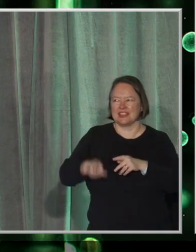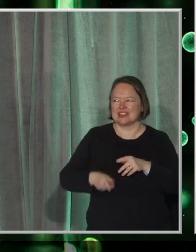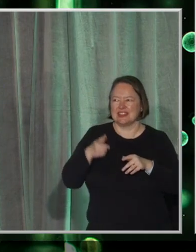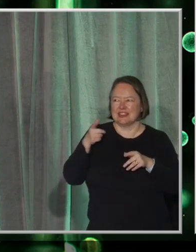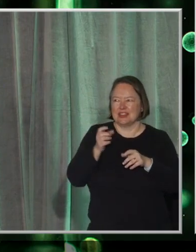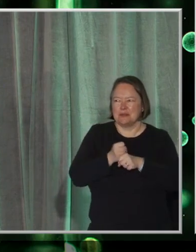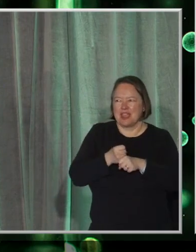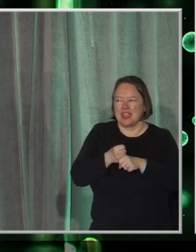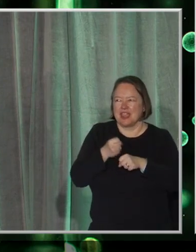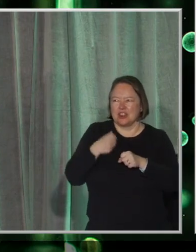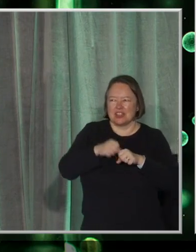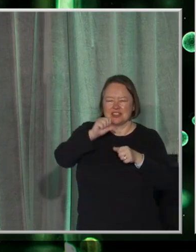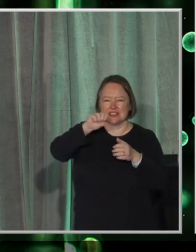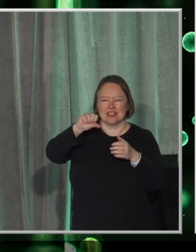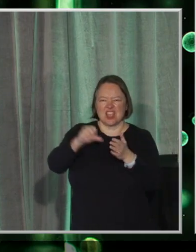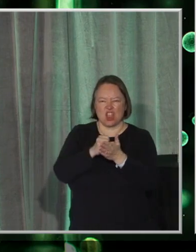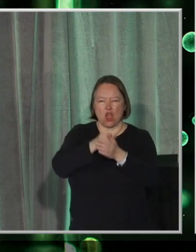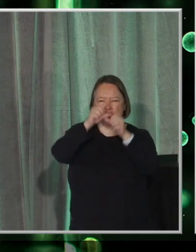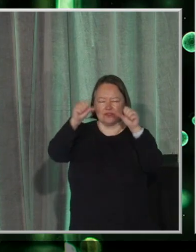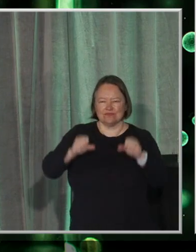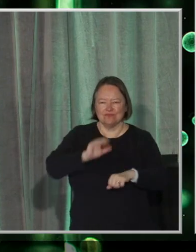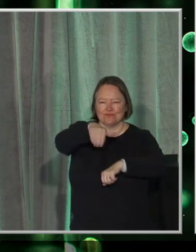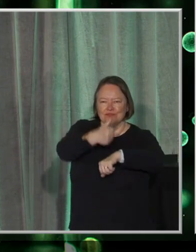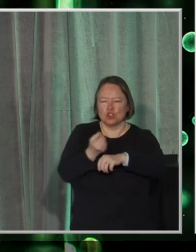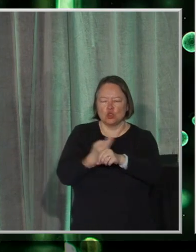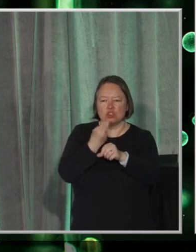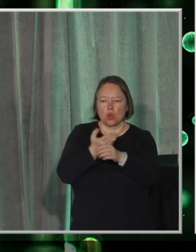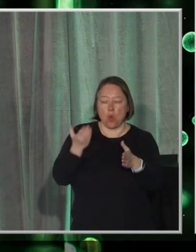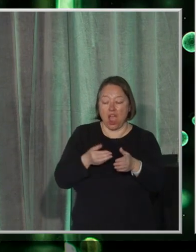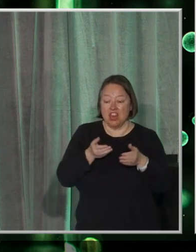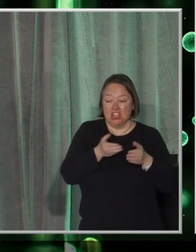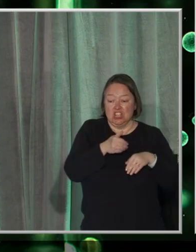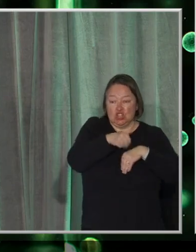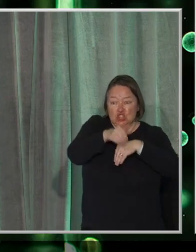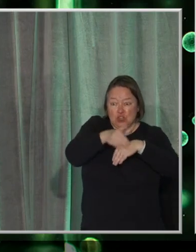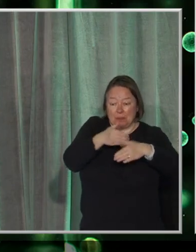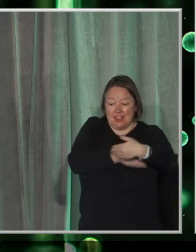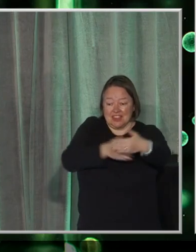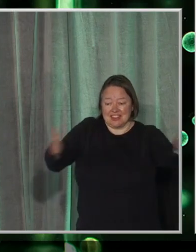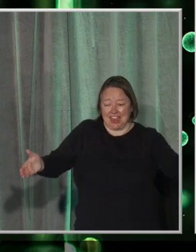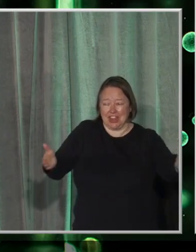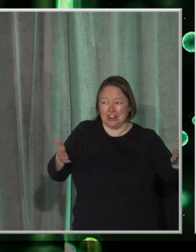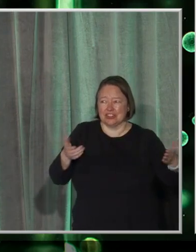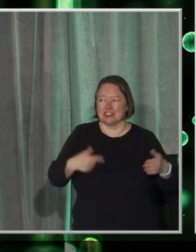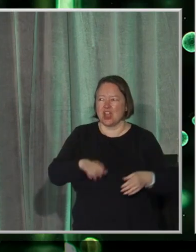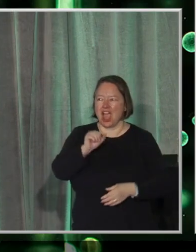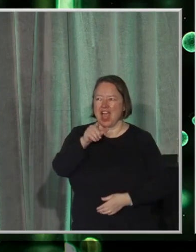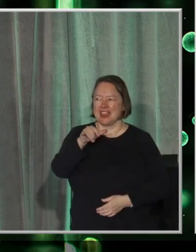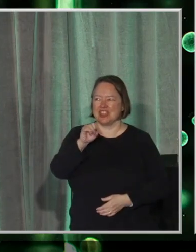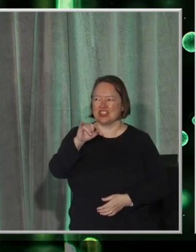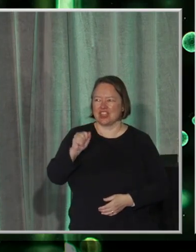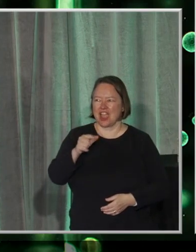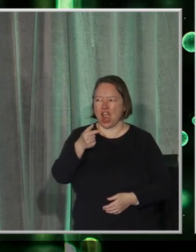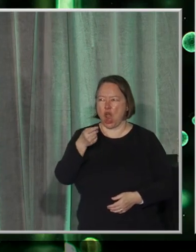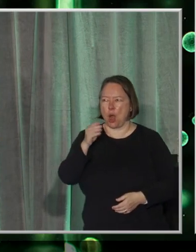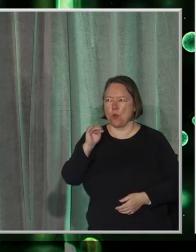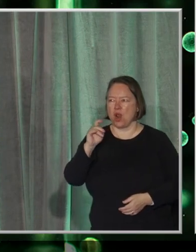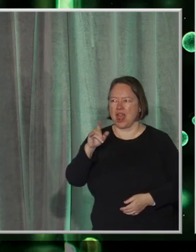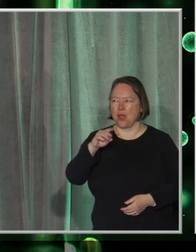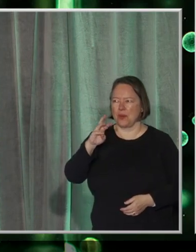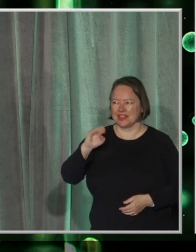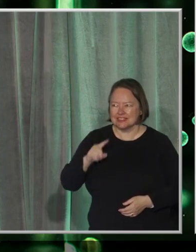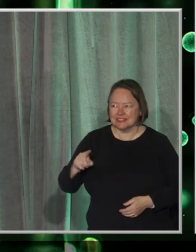sculptural installation that he created using shipping containers. Alicia Garmalevich is the founder and director